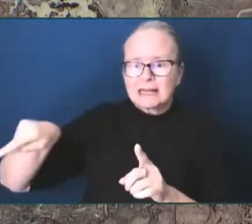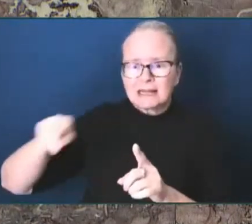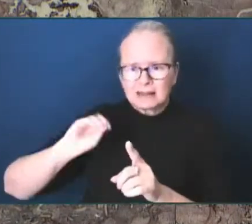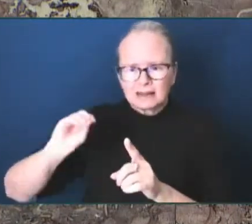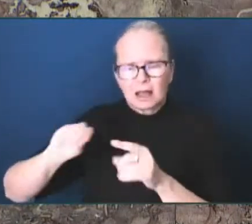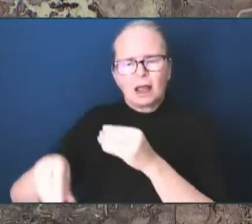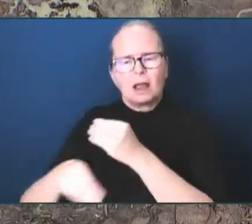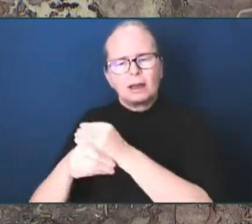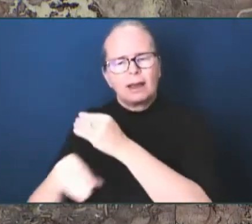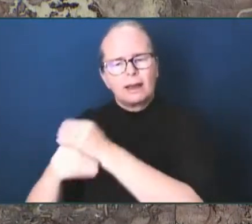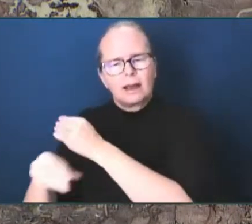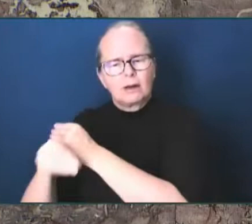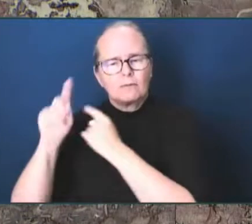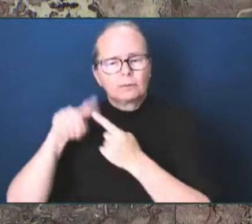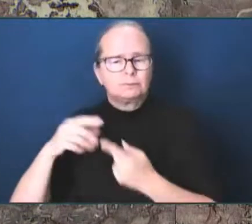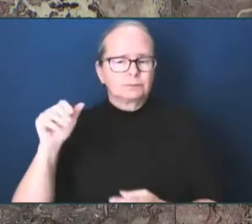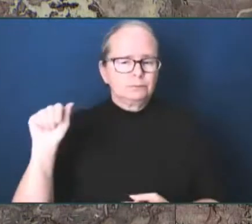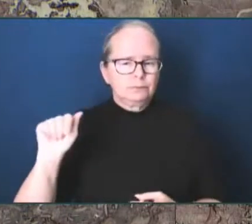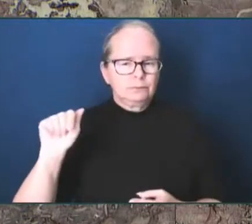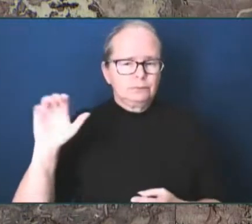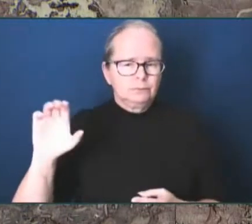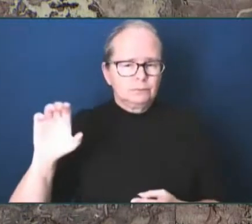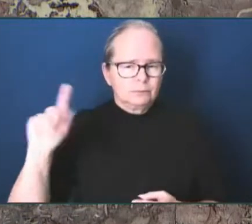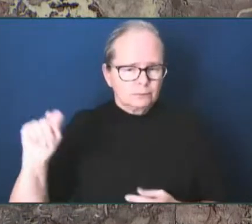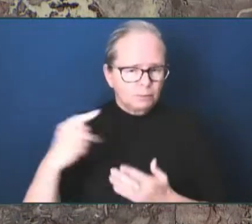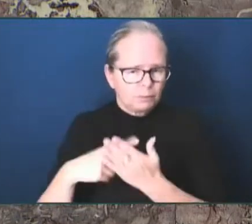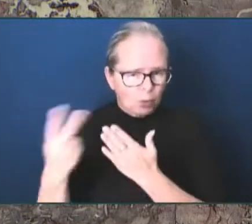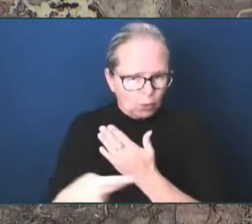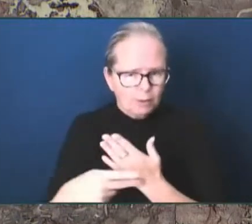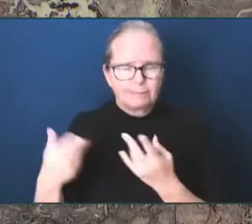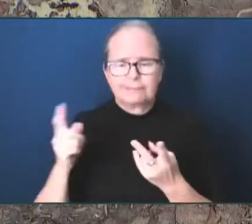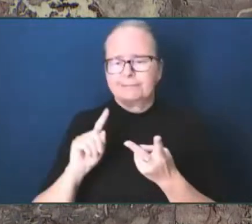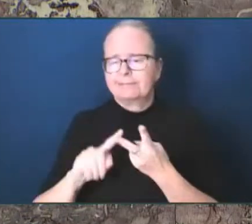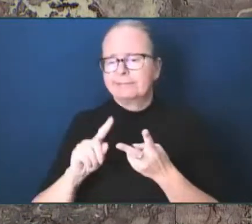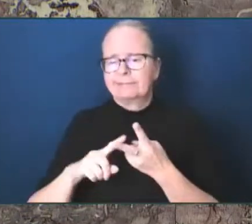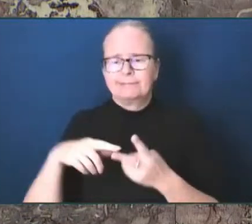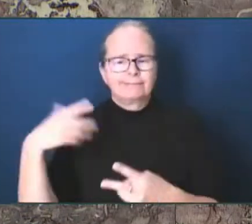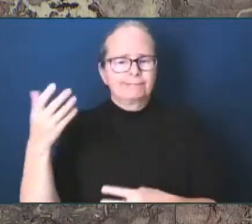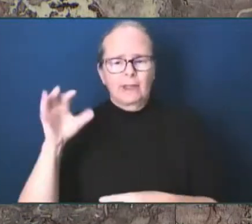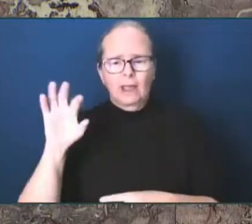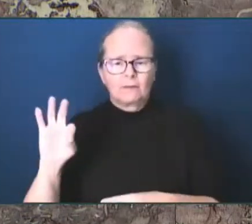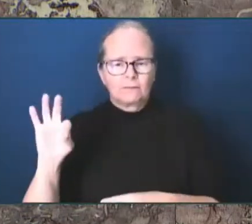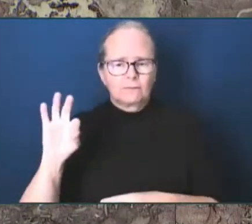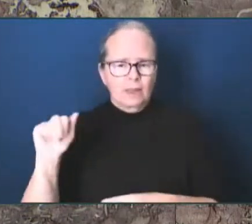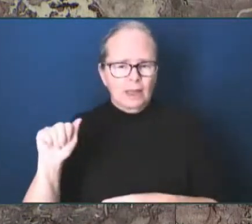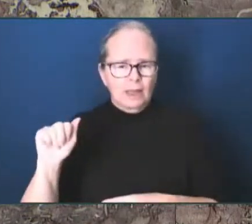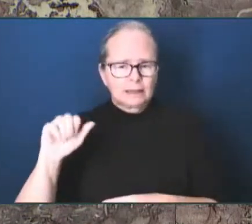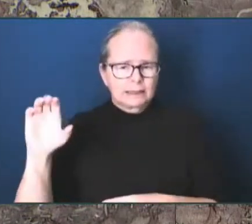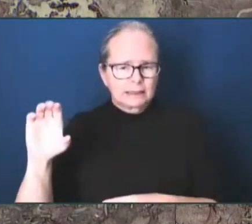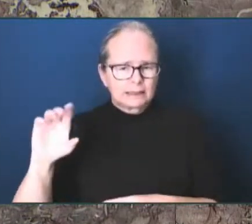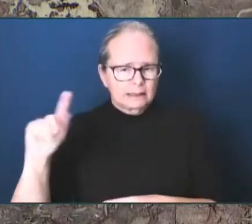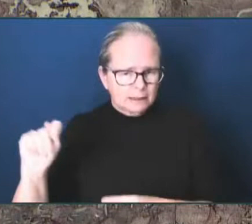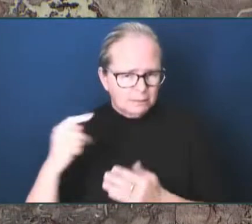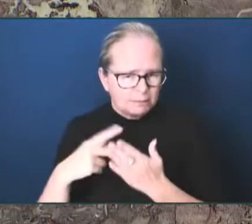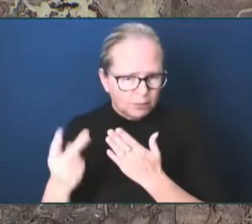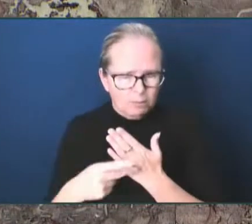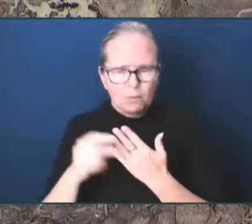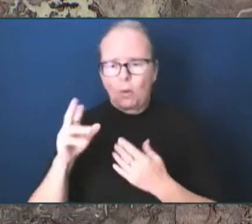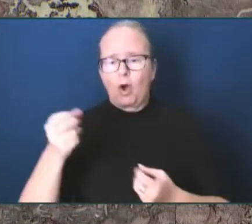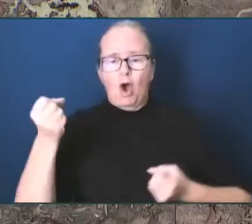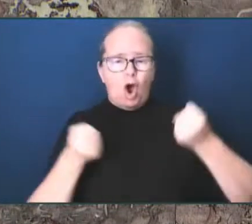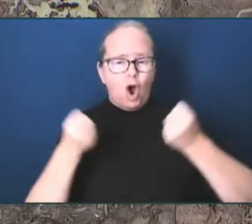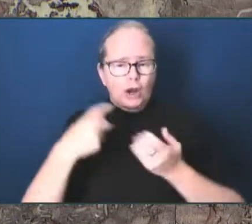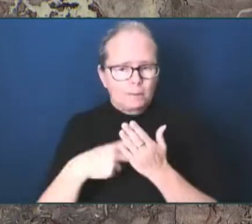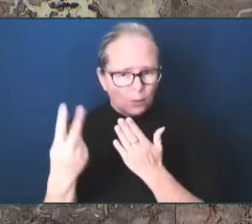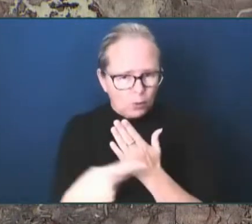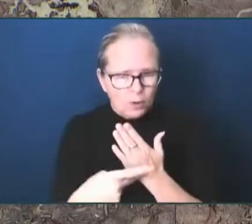FACT, whether it is through CAR programs, or whether it is the most recent iteration of peer-assisted care teams, the